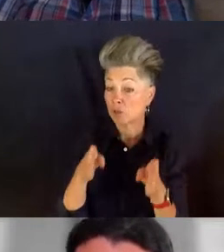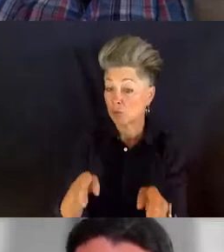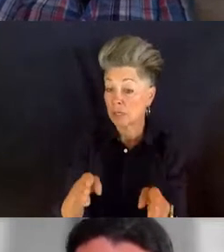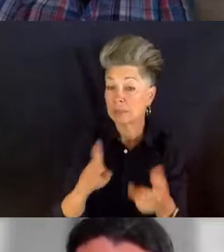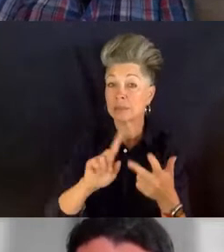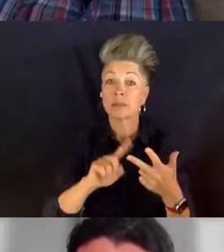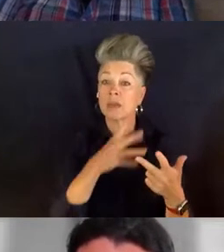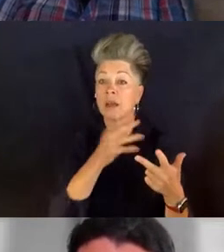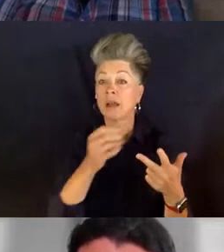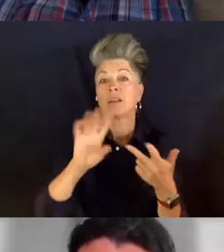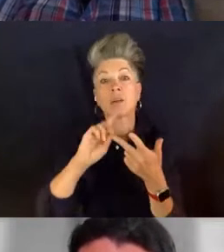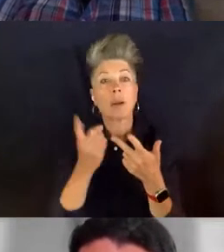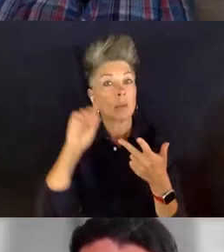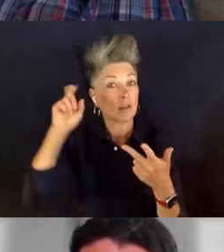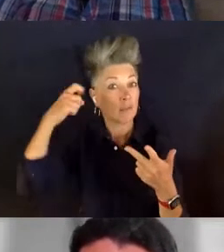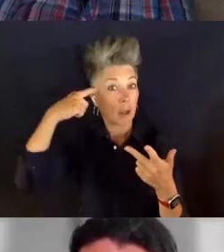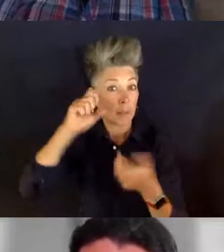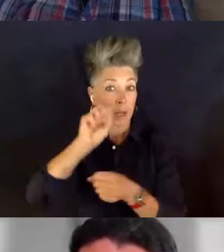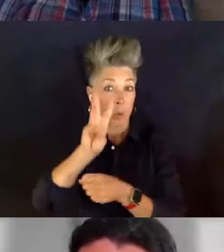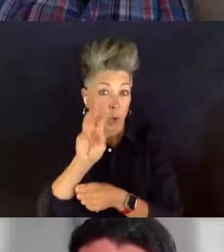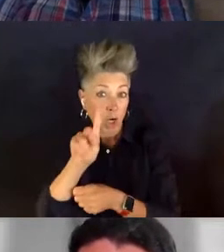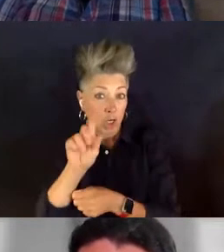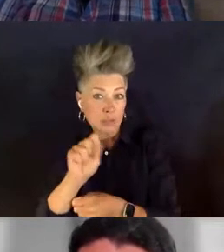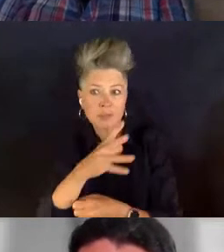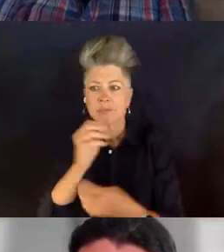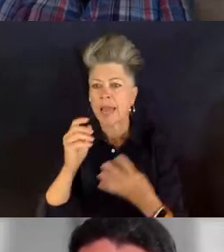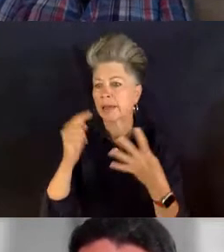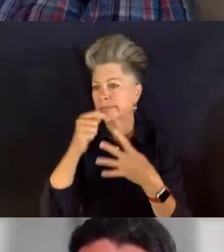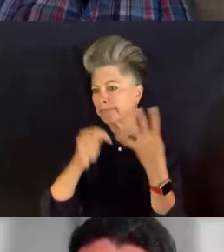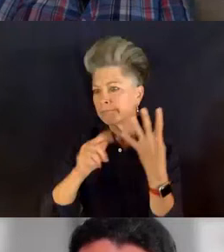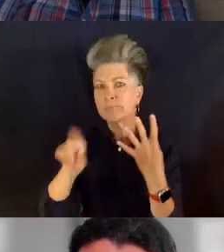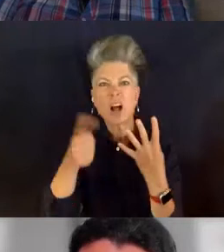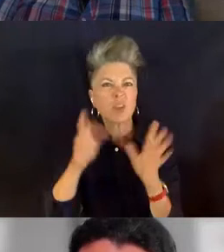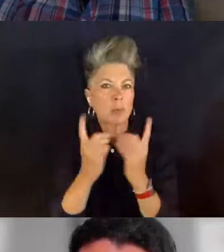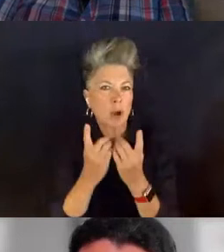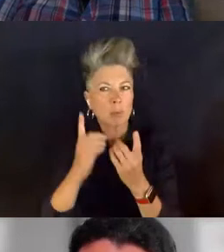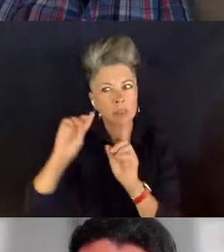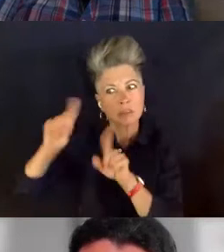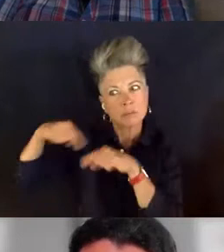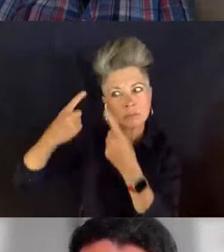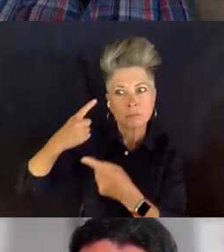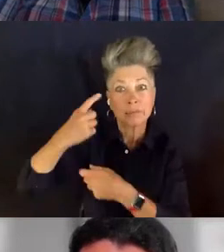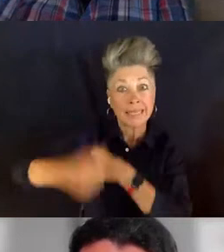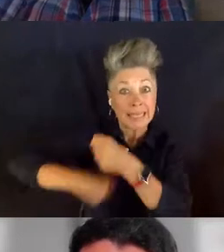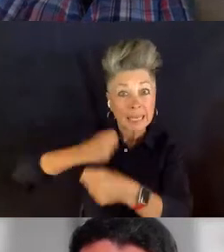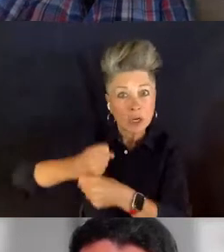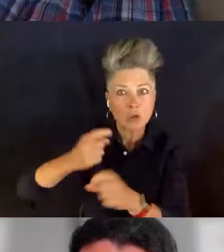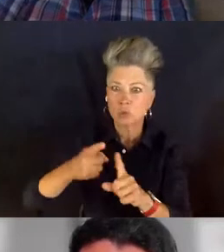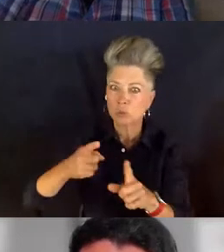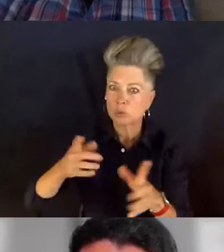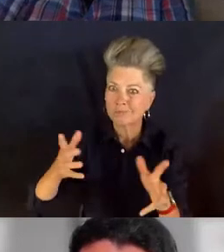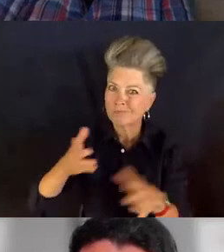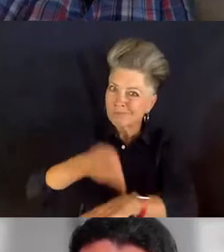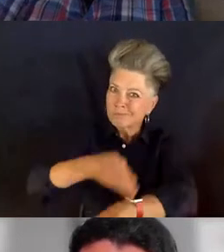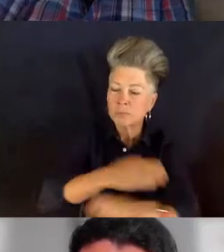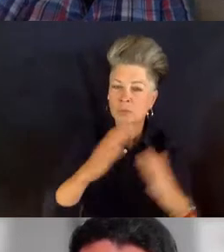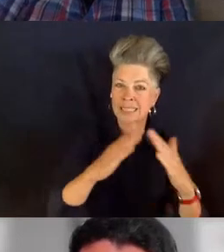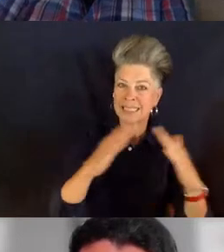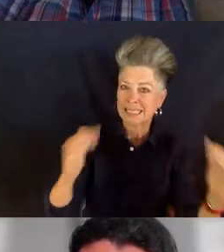and other city departments over the last year to improve systems in which